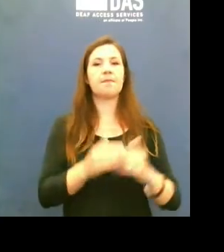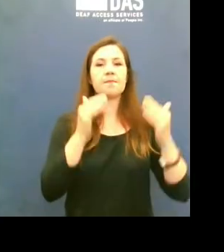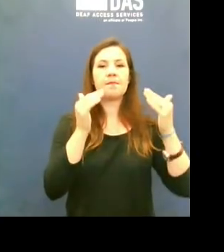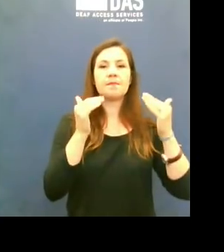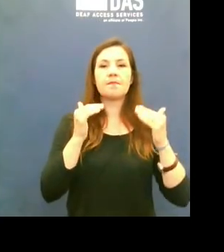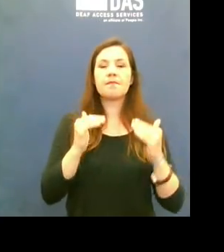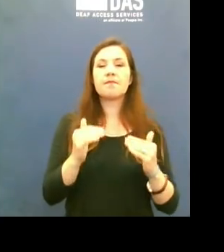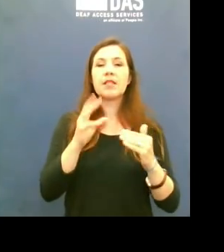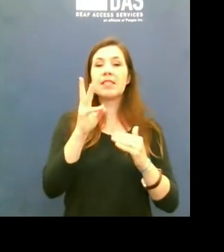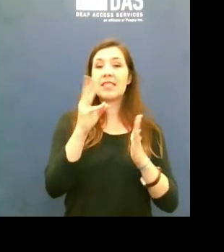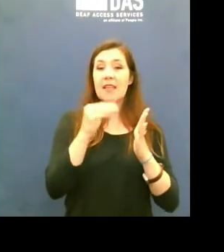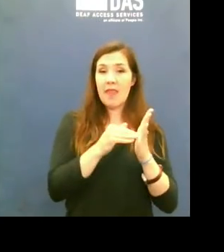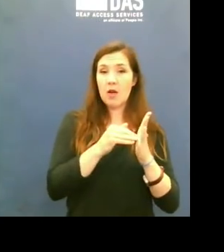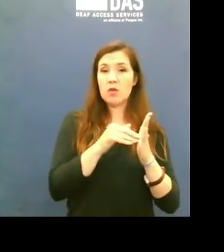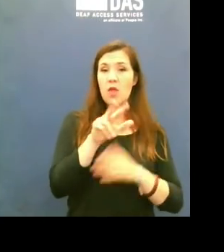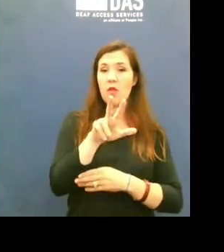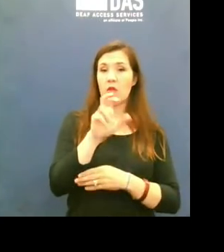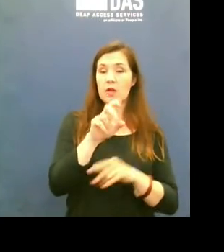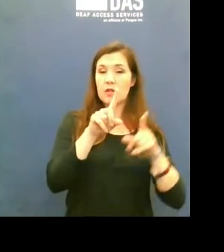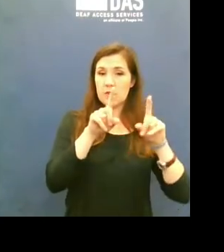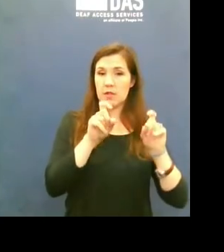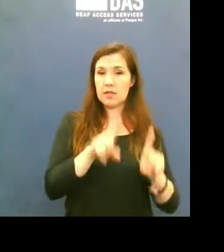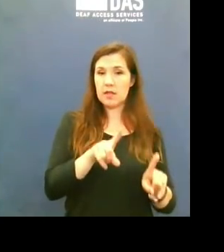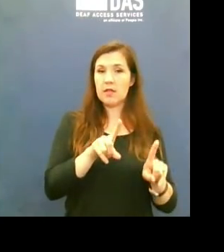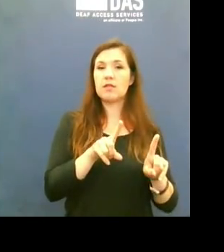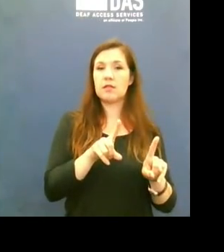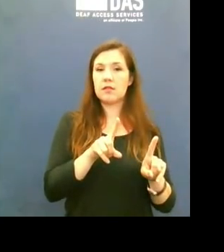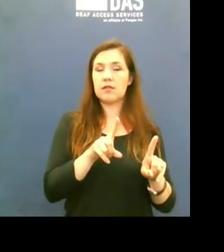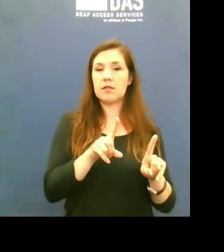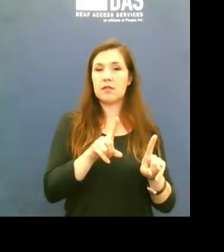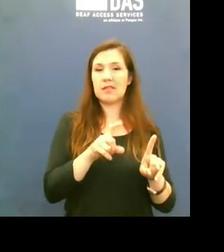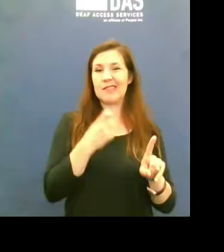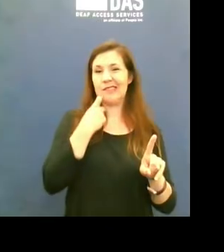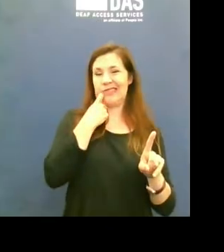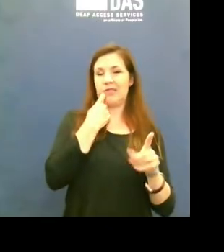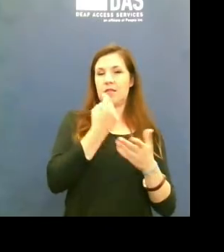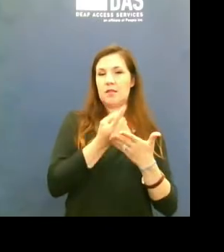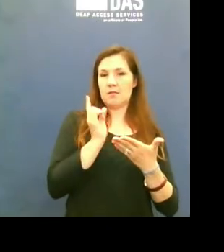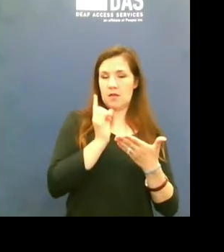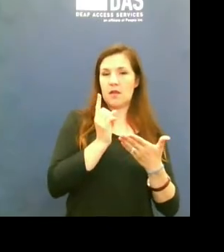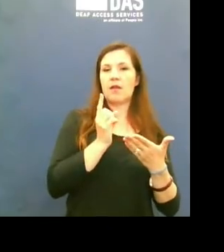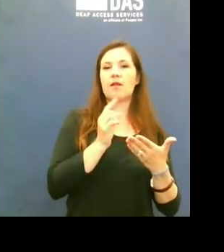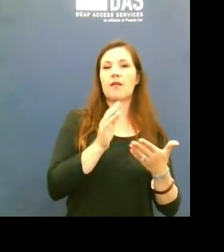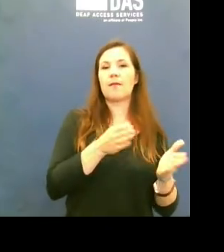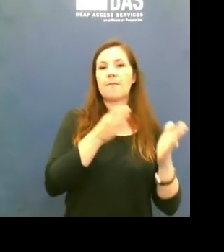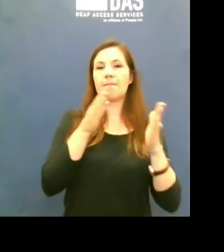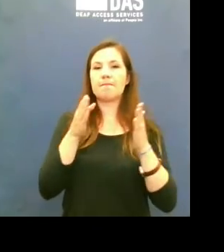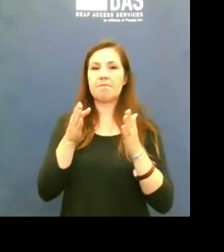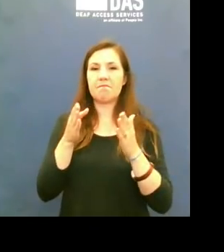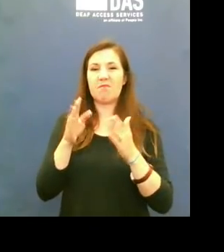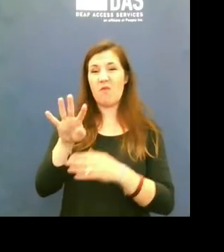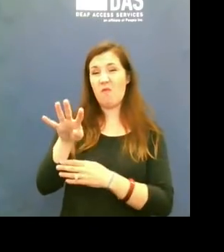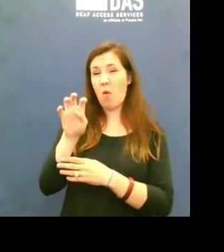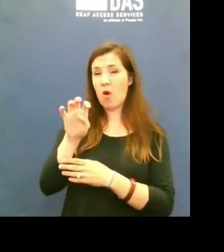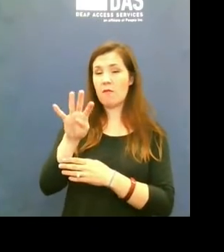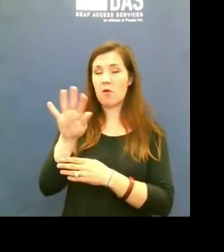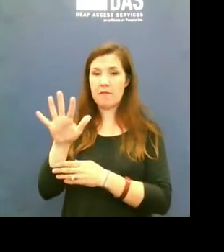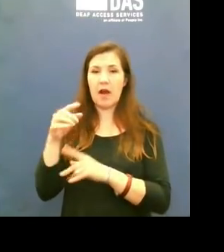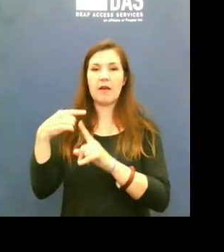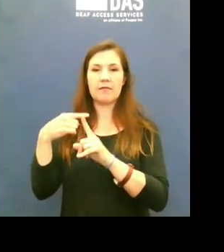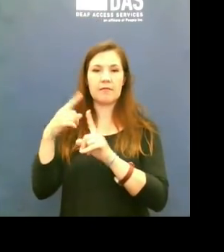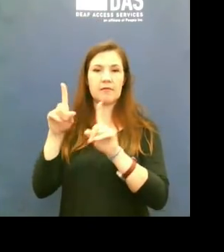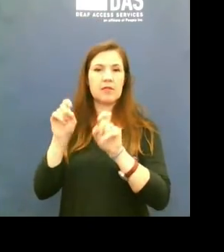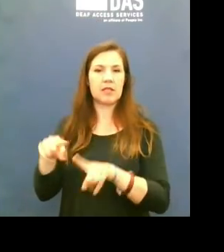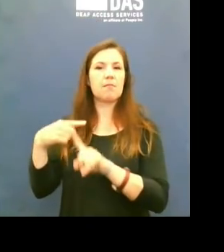had 6,300 tests in this most recent week, then ended May 30th, and only 445